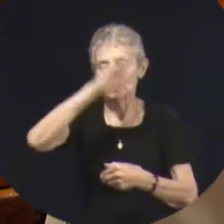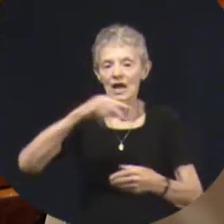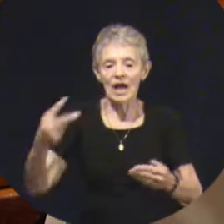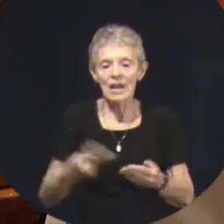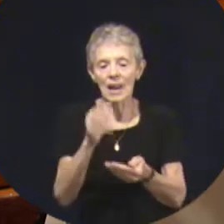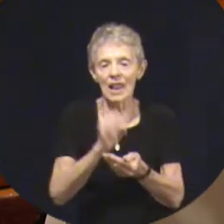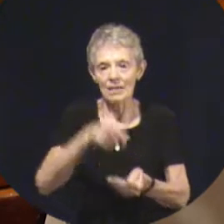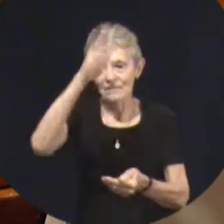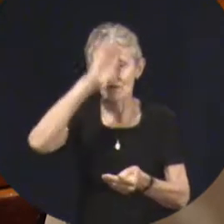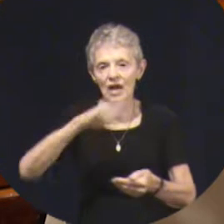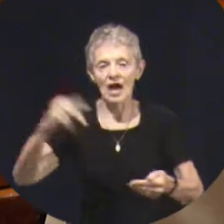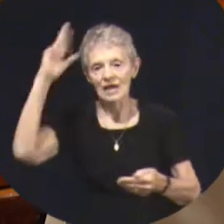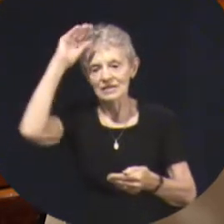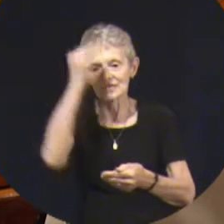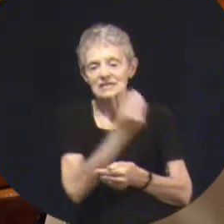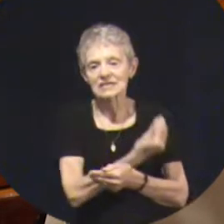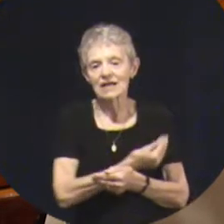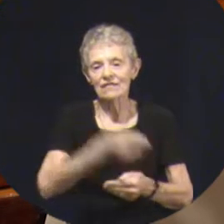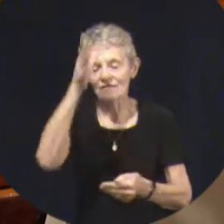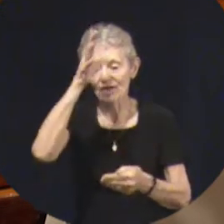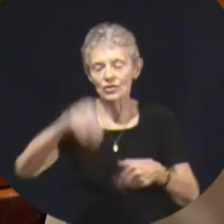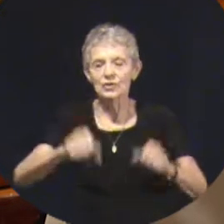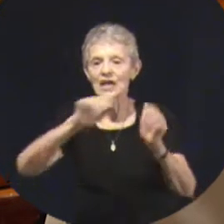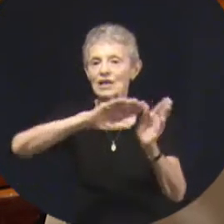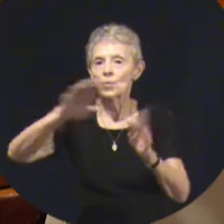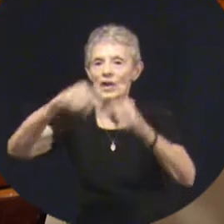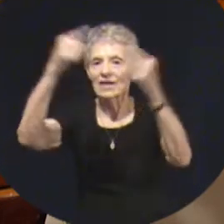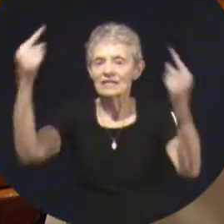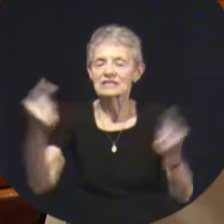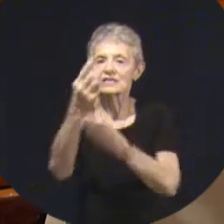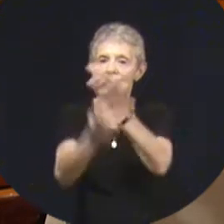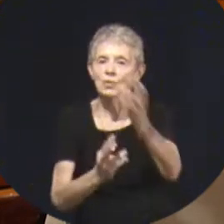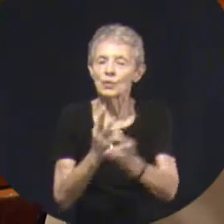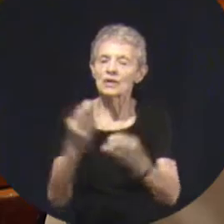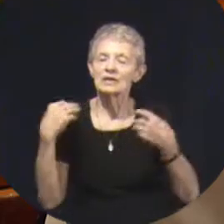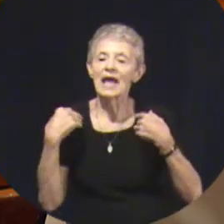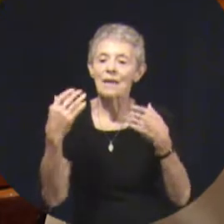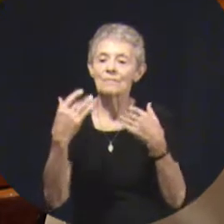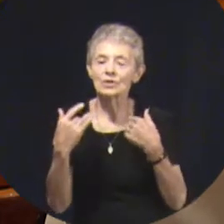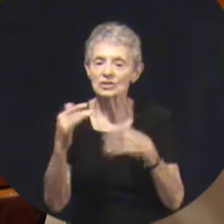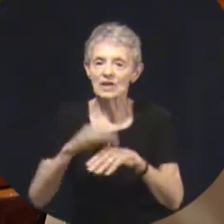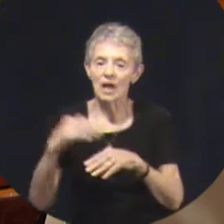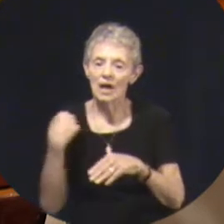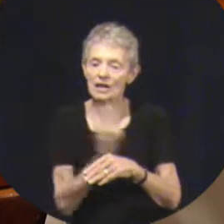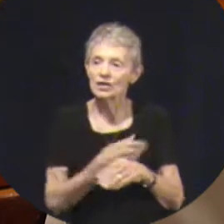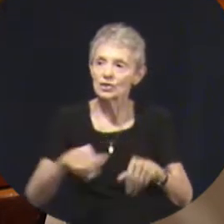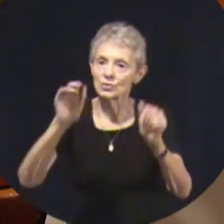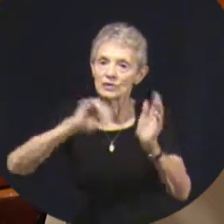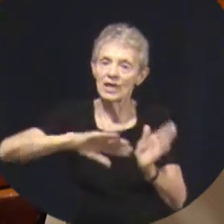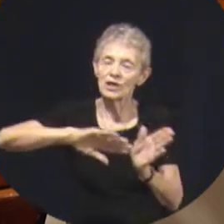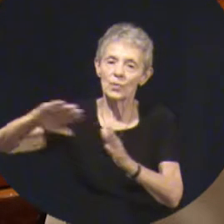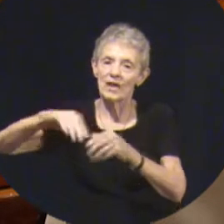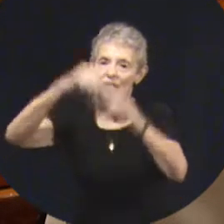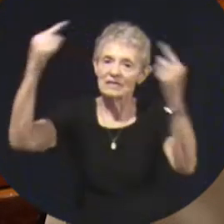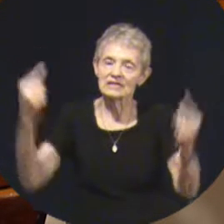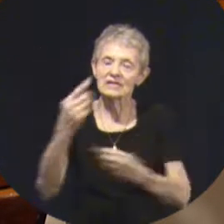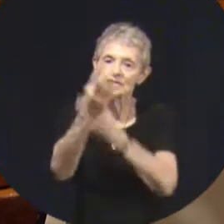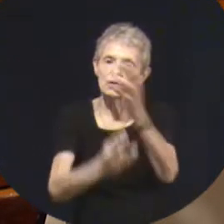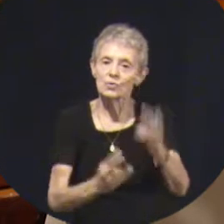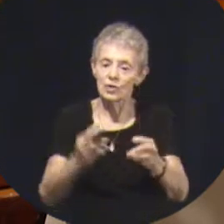Father, you take away the sins of the world. Have mercy on us. You take away the sins of the world. Receive our